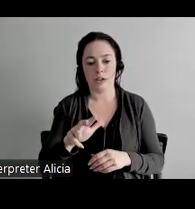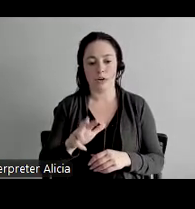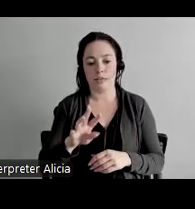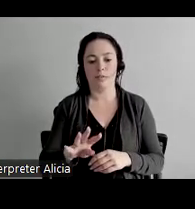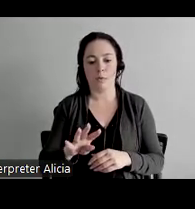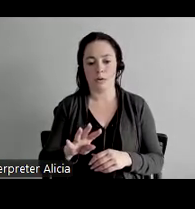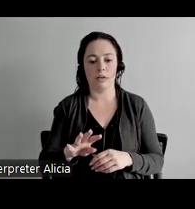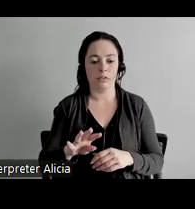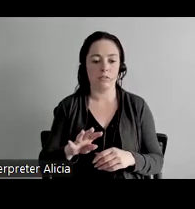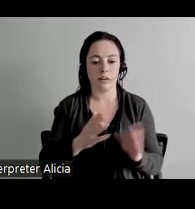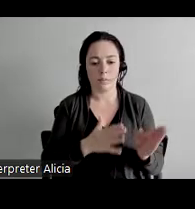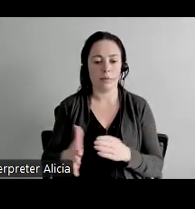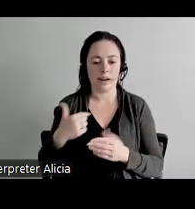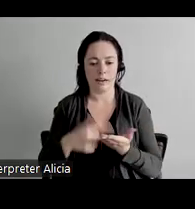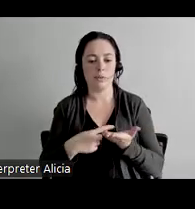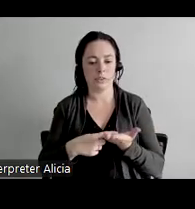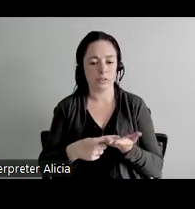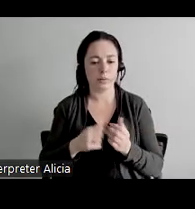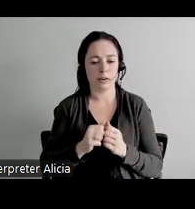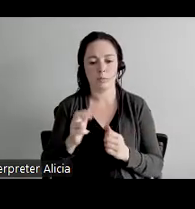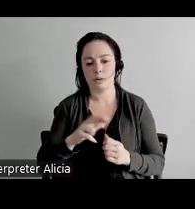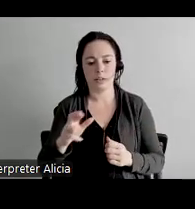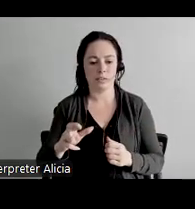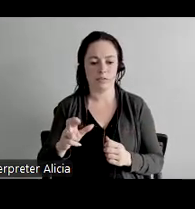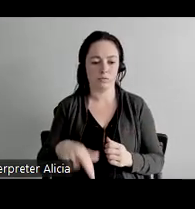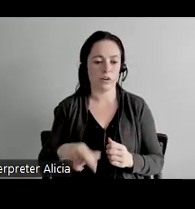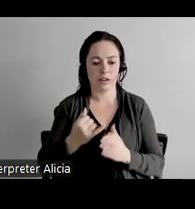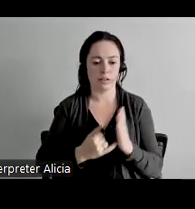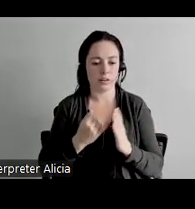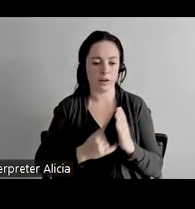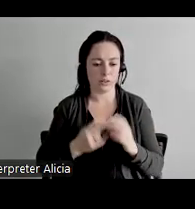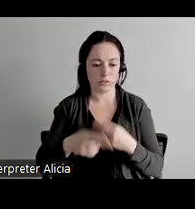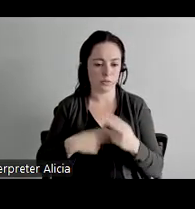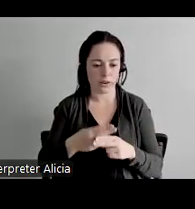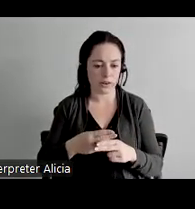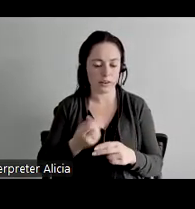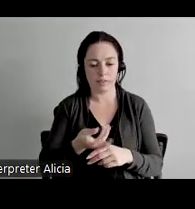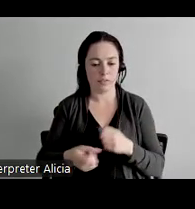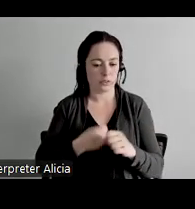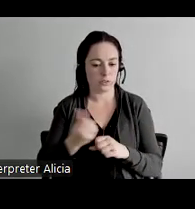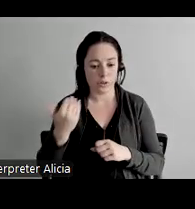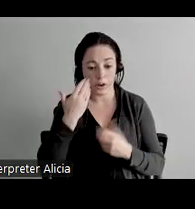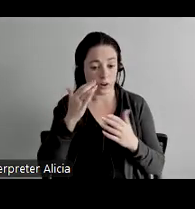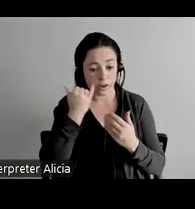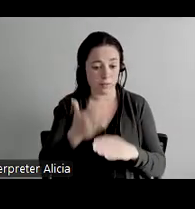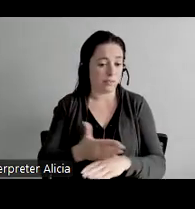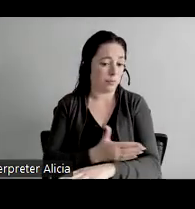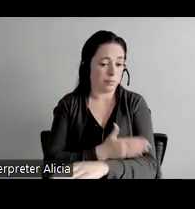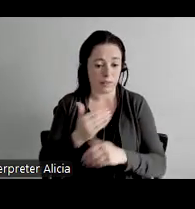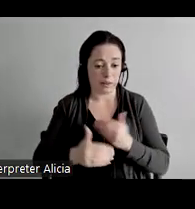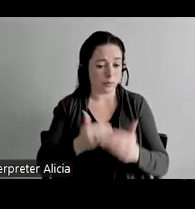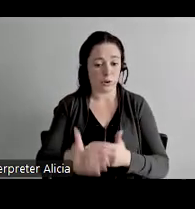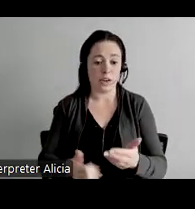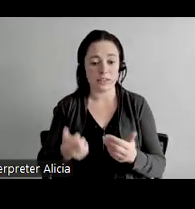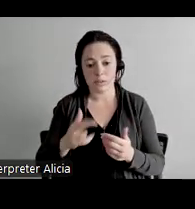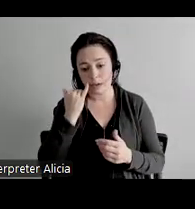Rock Arts United a few years ago. I just don't know if that's progressed at all, and if we can have any access to that kind of information before we